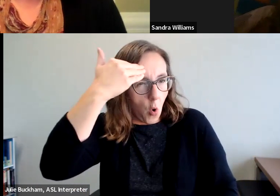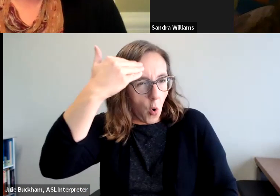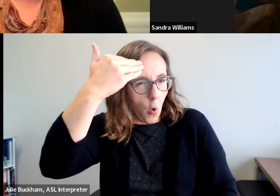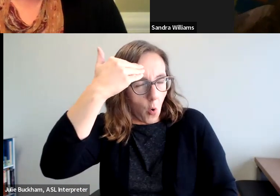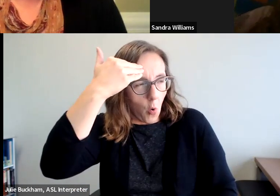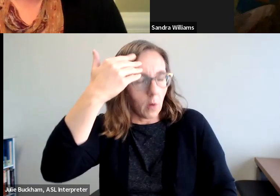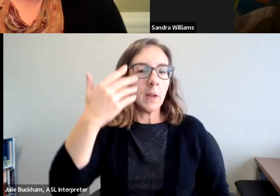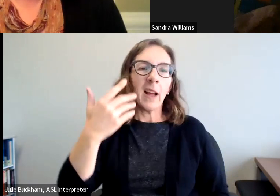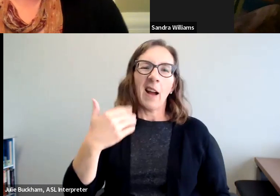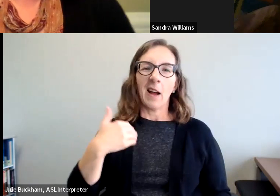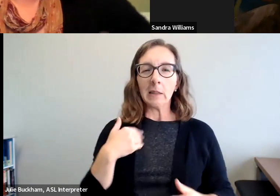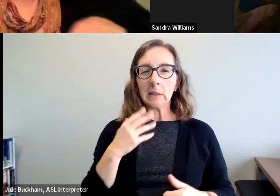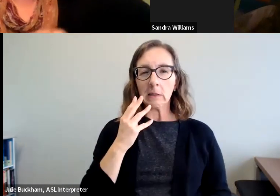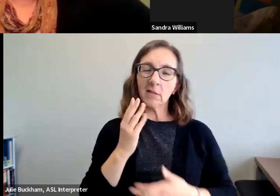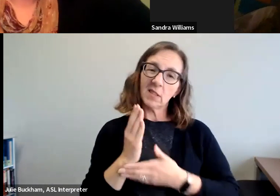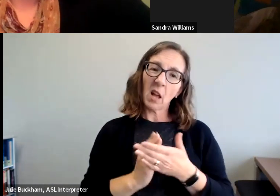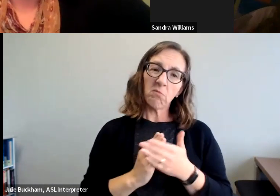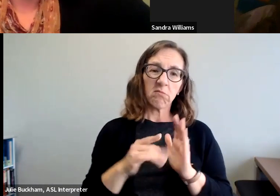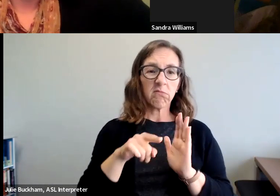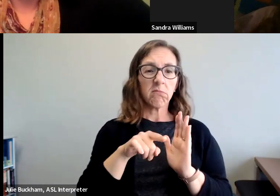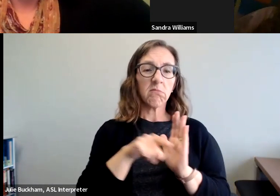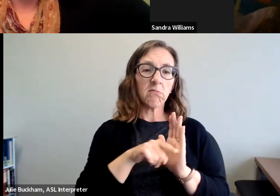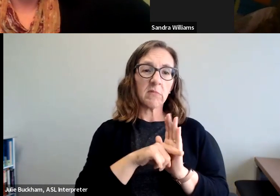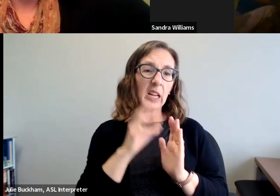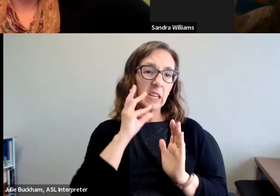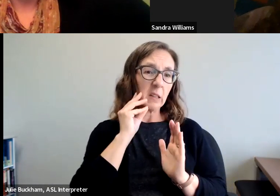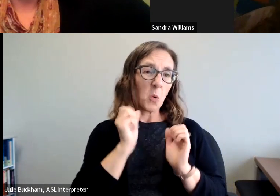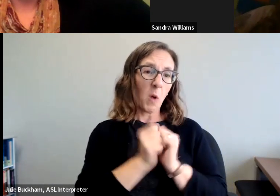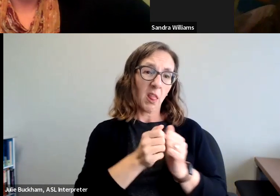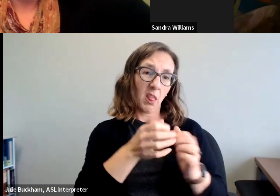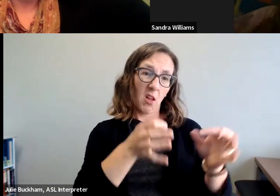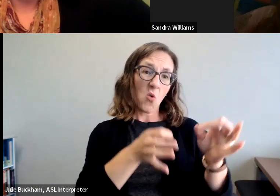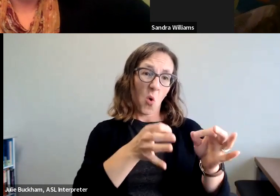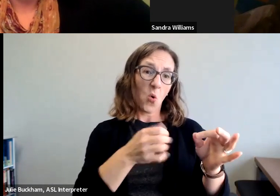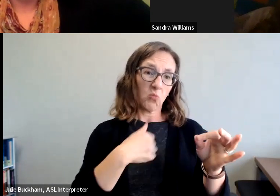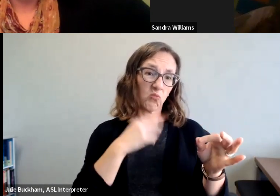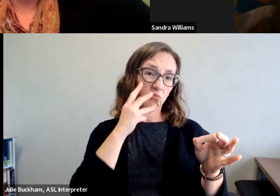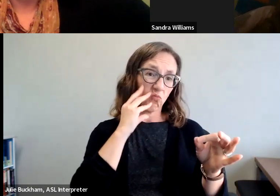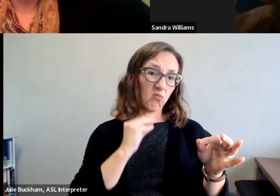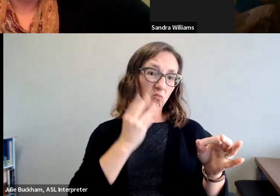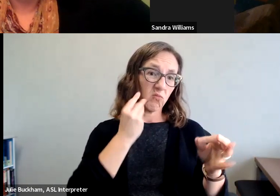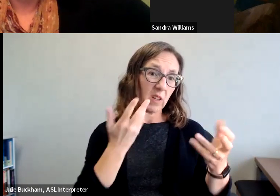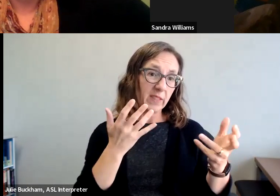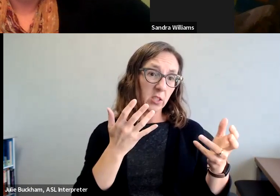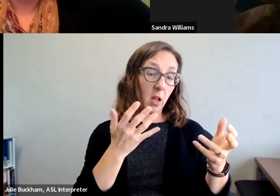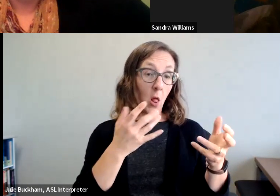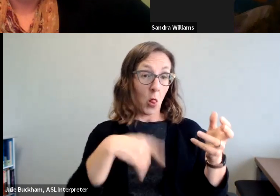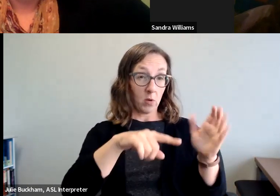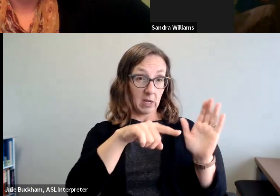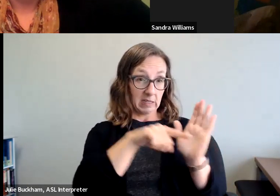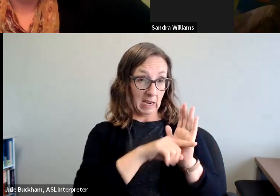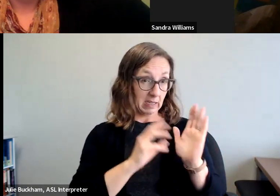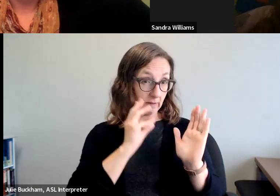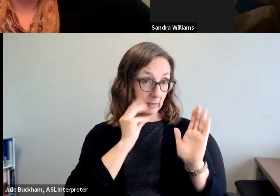I had some negative experiences with the court system, and those negative experiences, because I